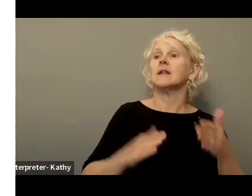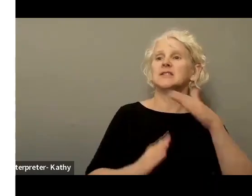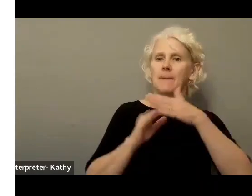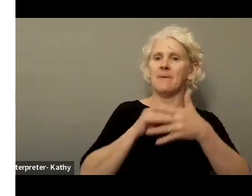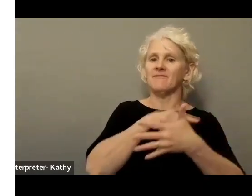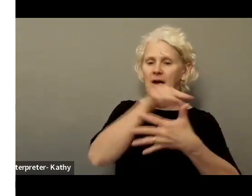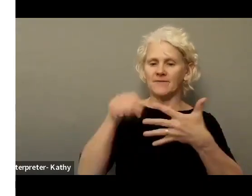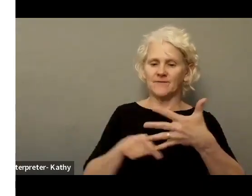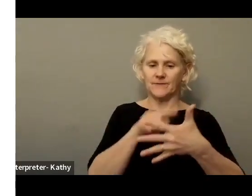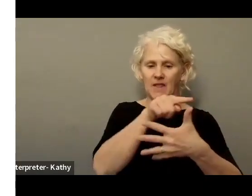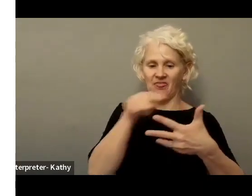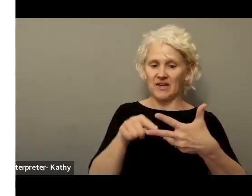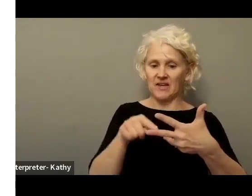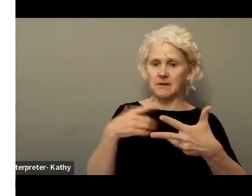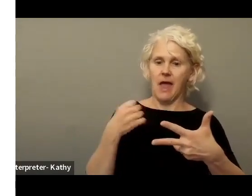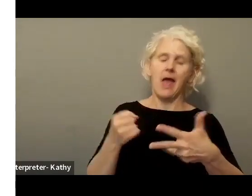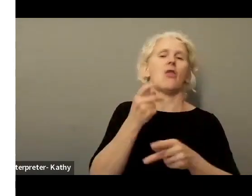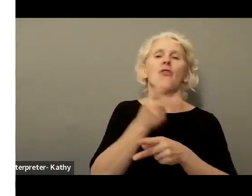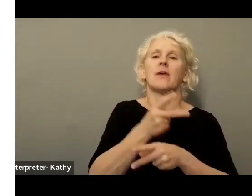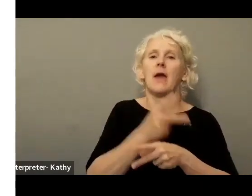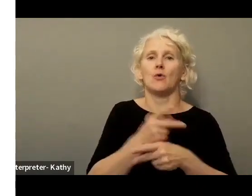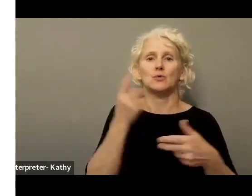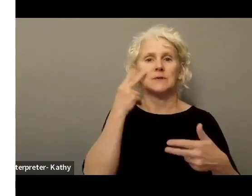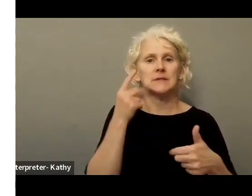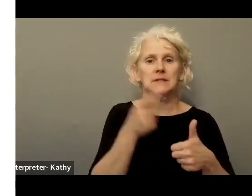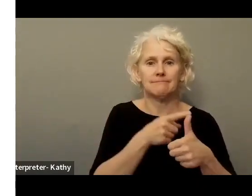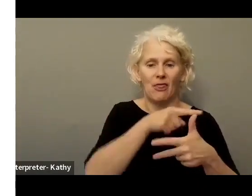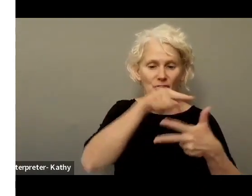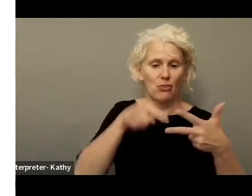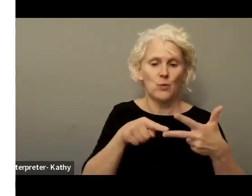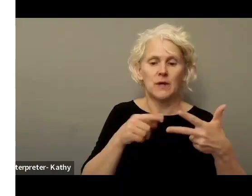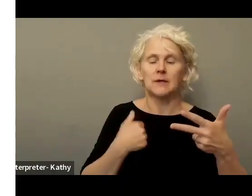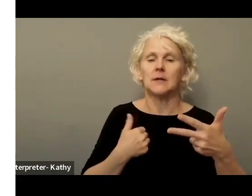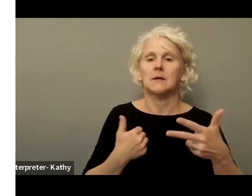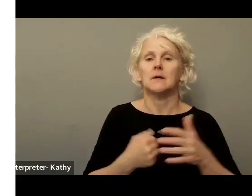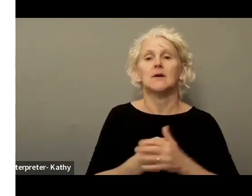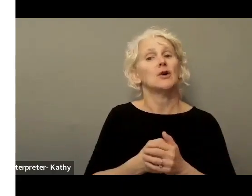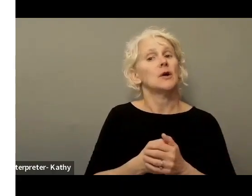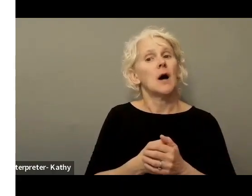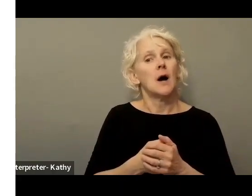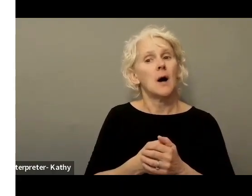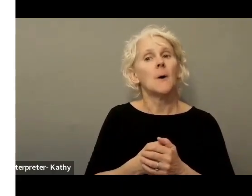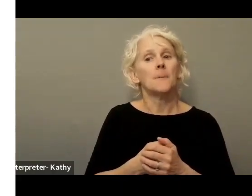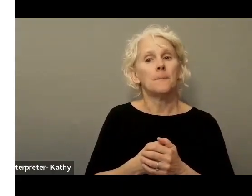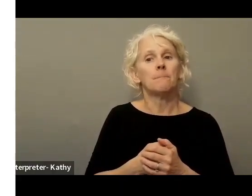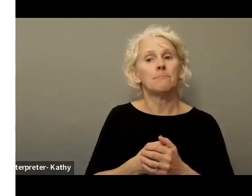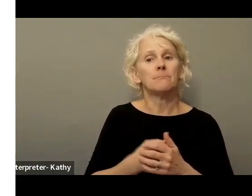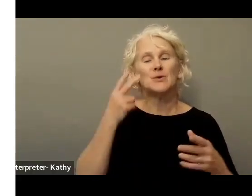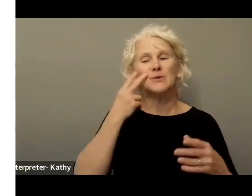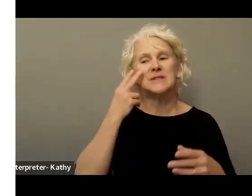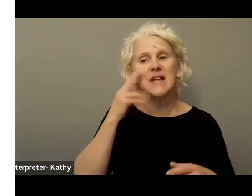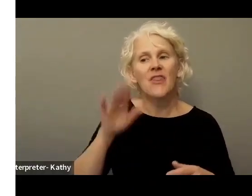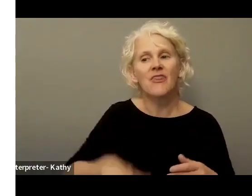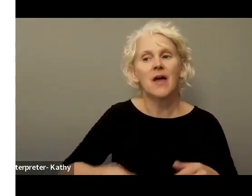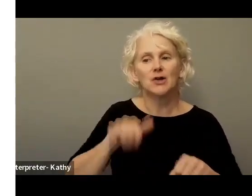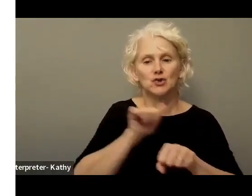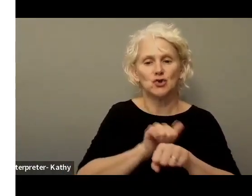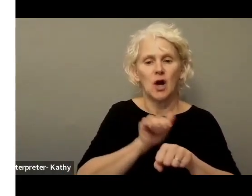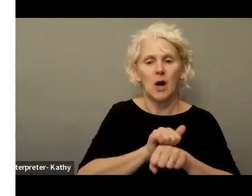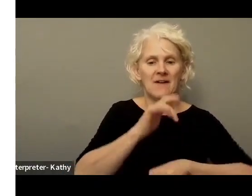healthcare. So keep in mind that the job vacancy rate for